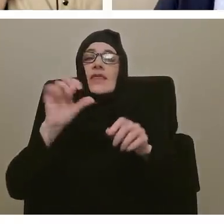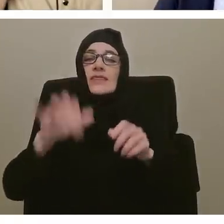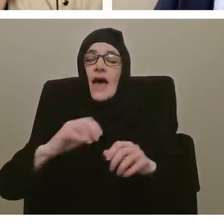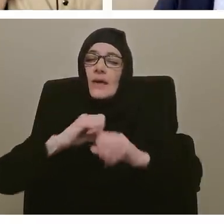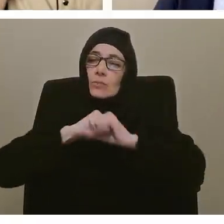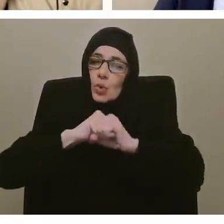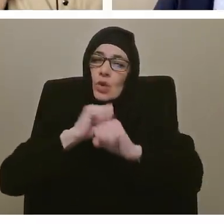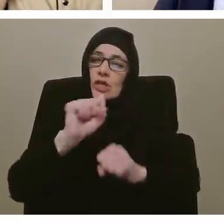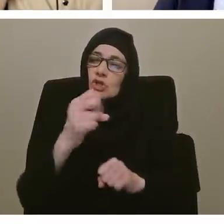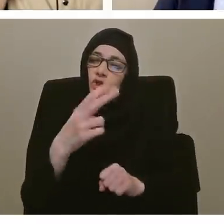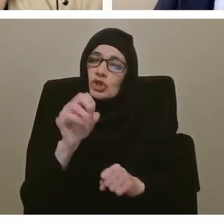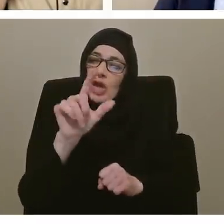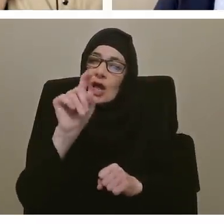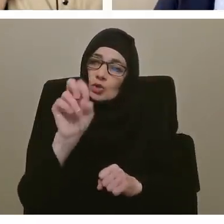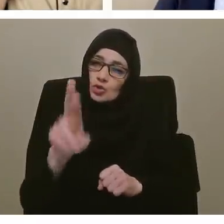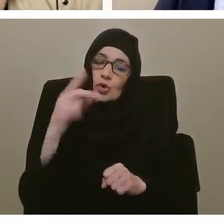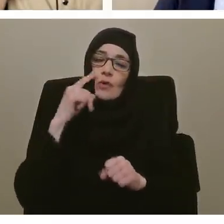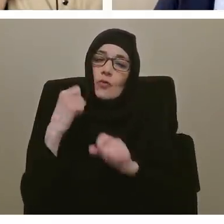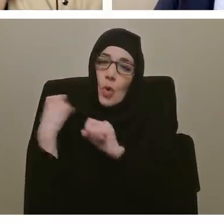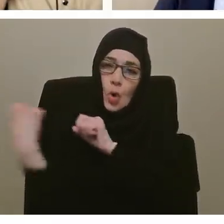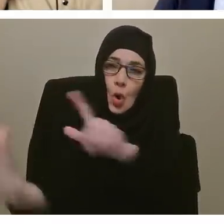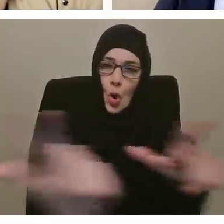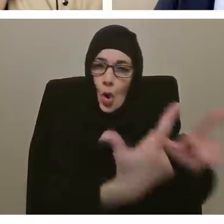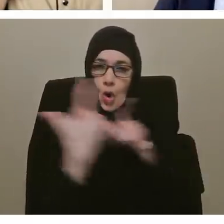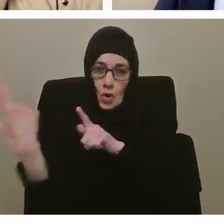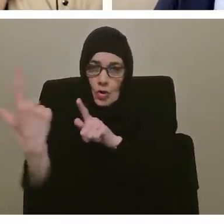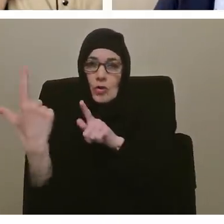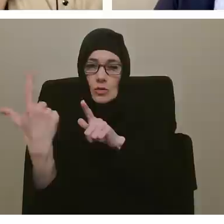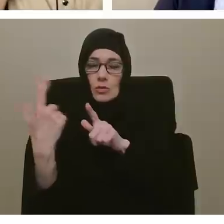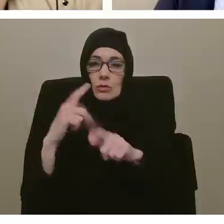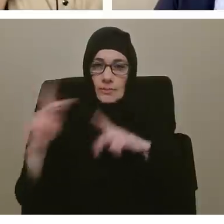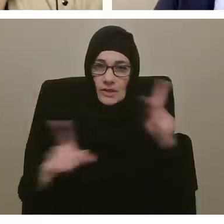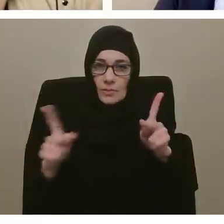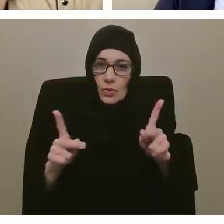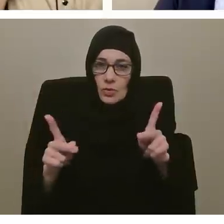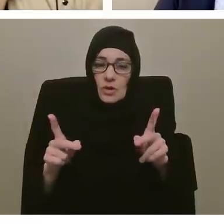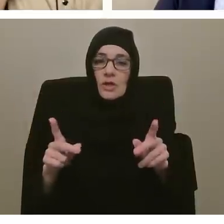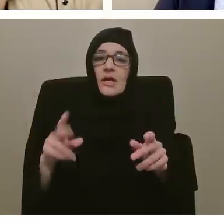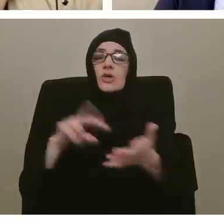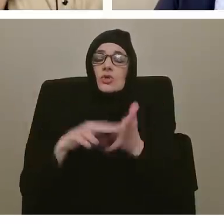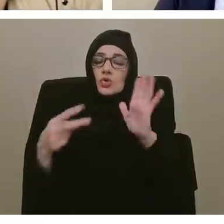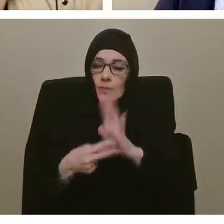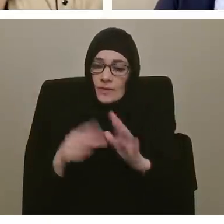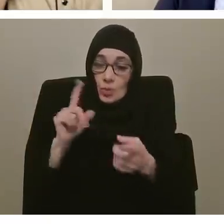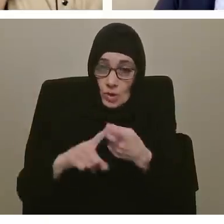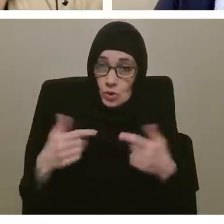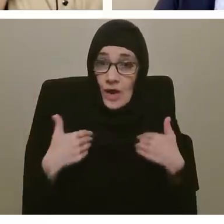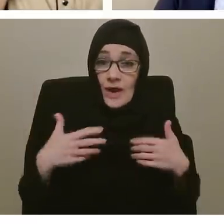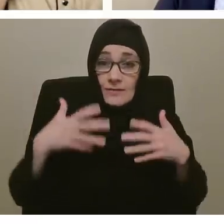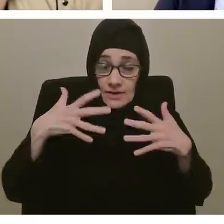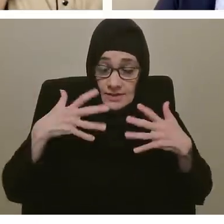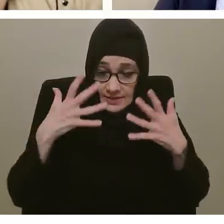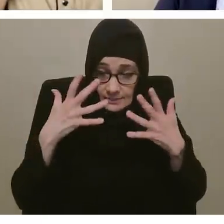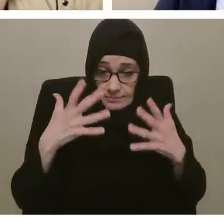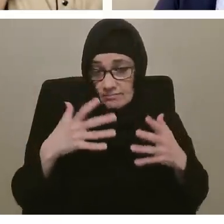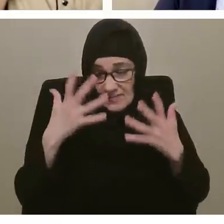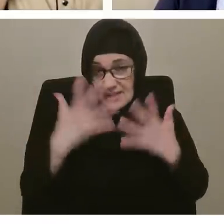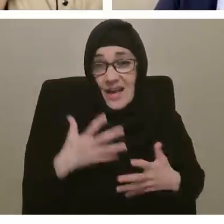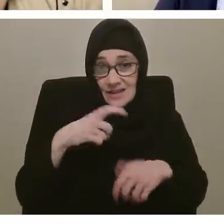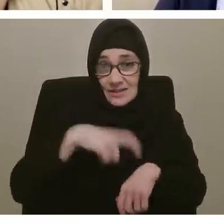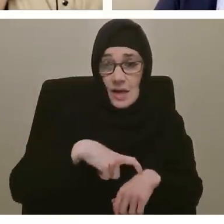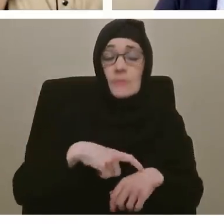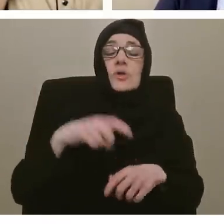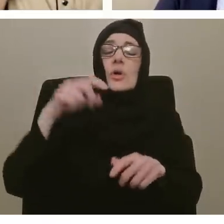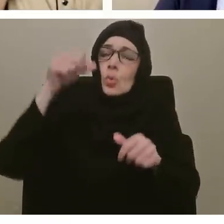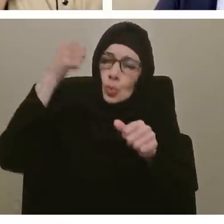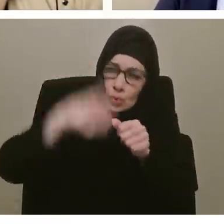that may find a particular situation to where there may be sadness in their life. It's for you to remember what Allah has done.